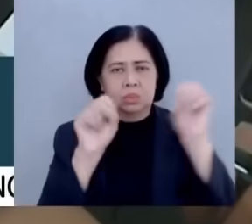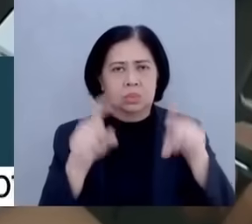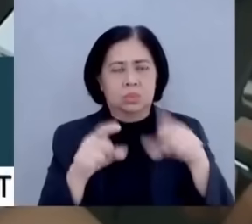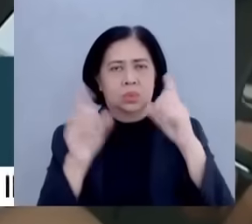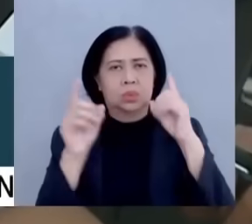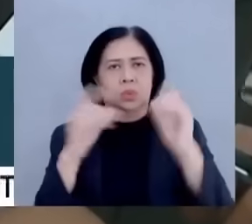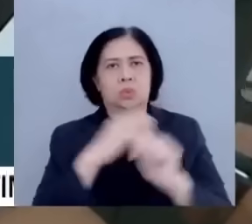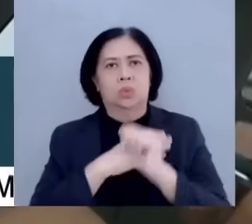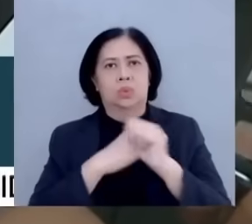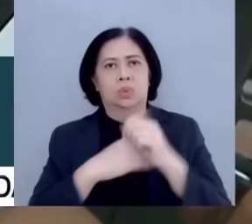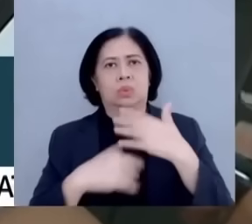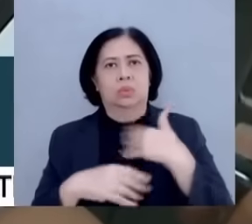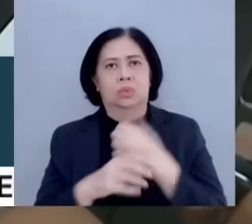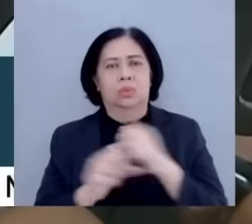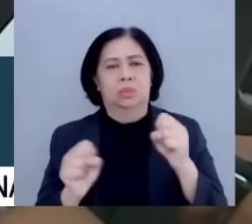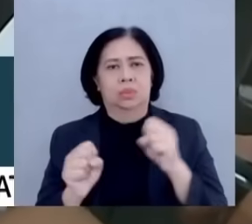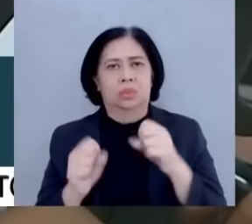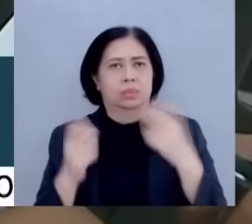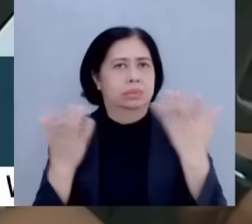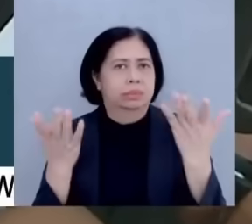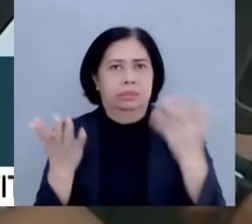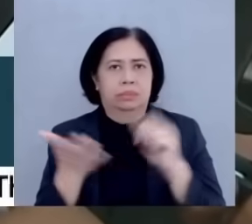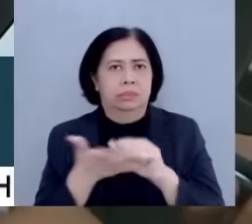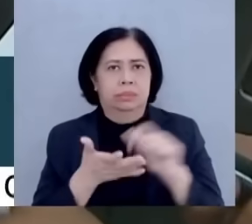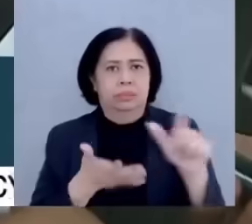security and nothing else.